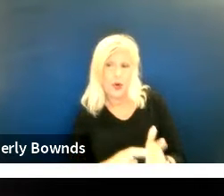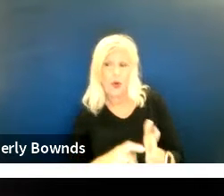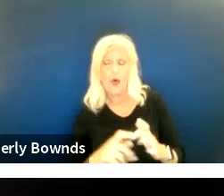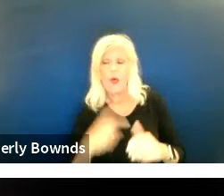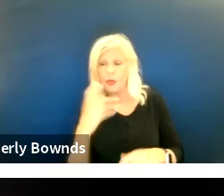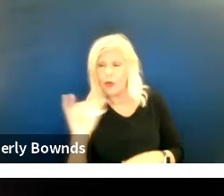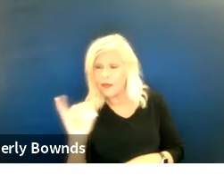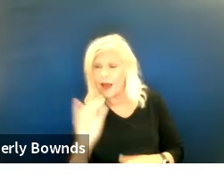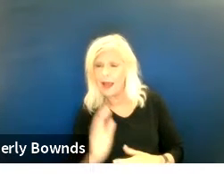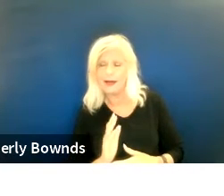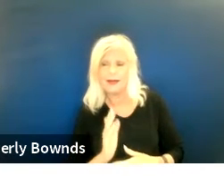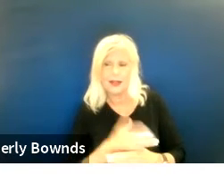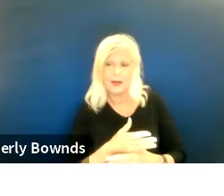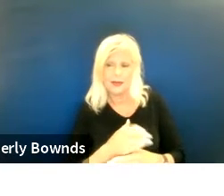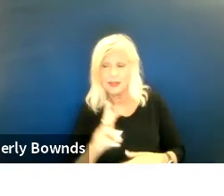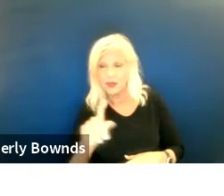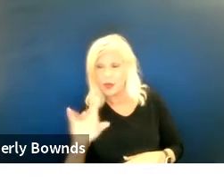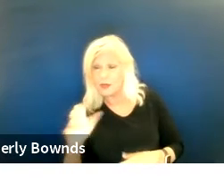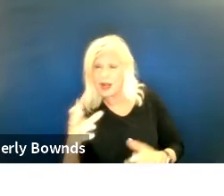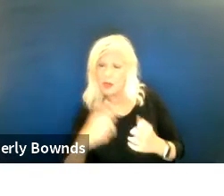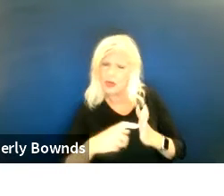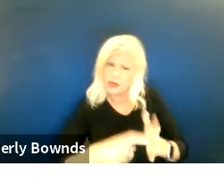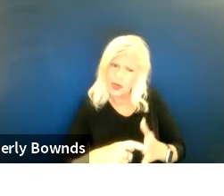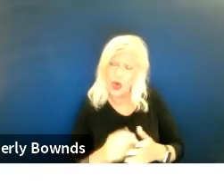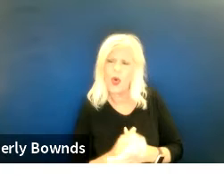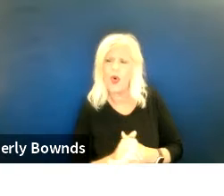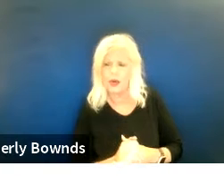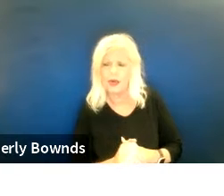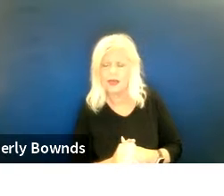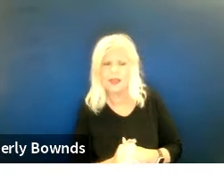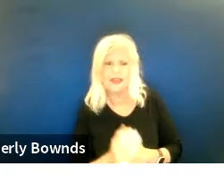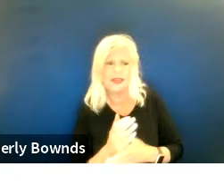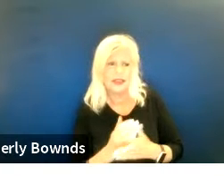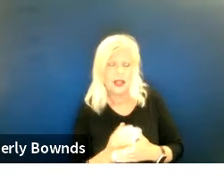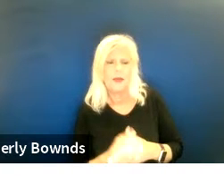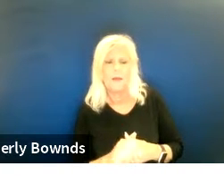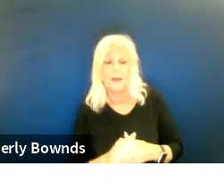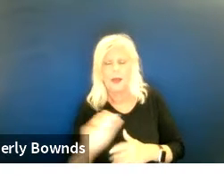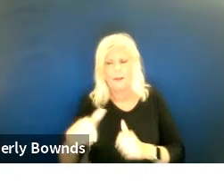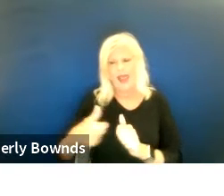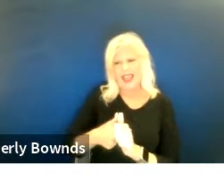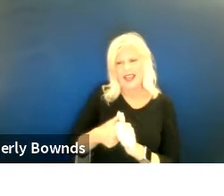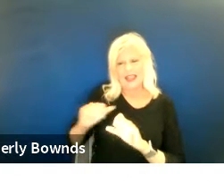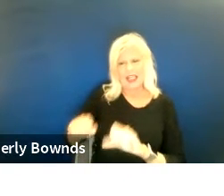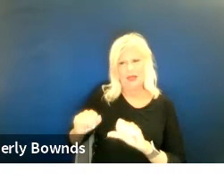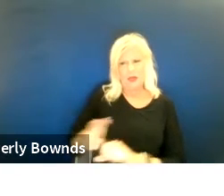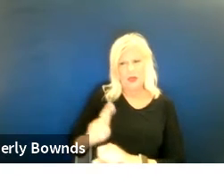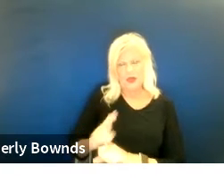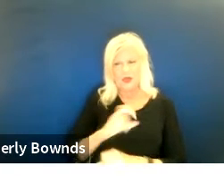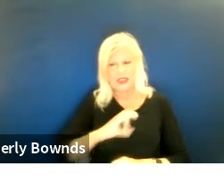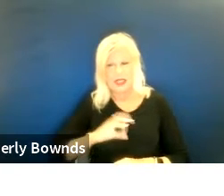intervention website, but I would like to show some of the backend capabilities our staff use. So this is, for